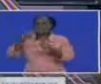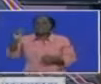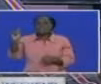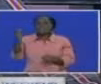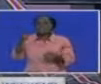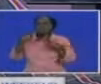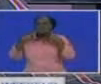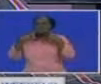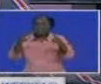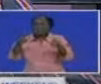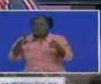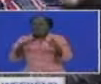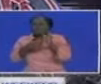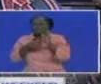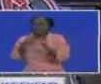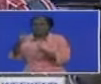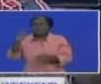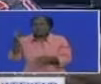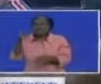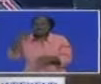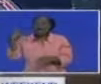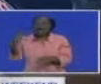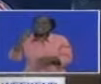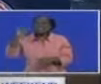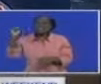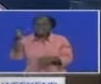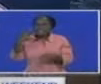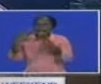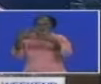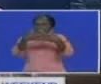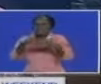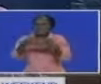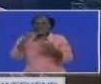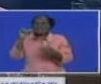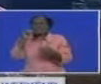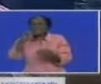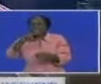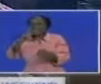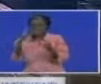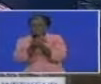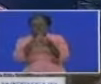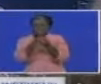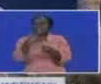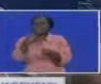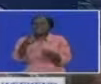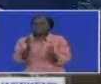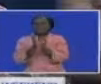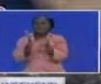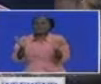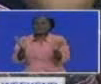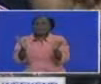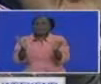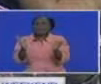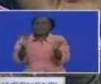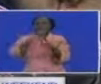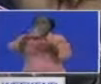elections in America. Never. But it's only in Kenya where Americans, British, and all that kind of... TJ Kajwang will tell you, international law,